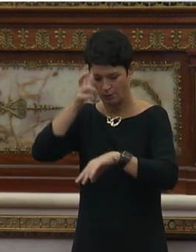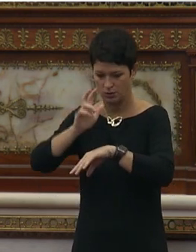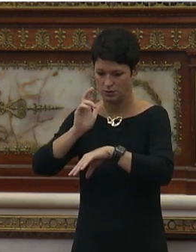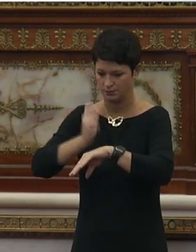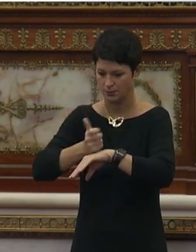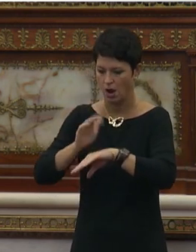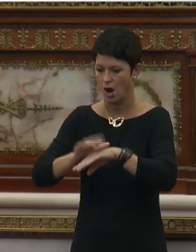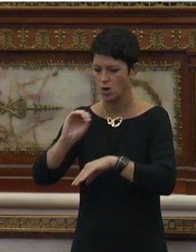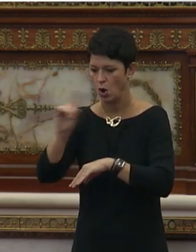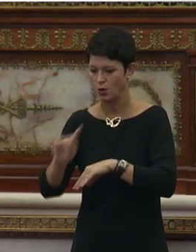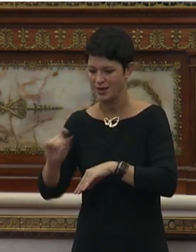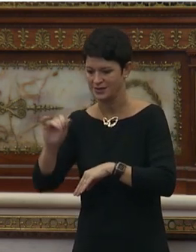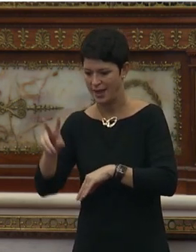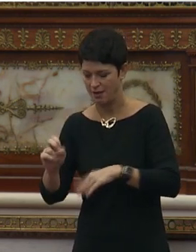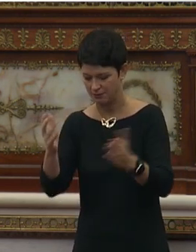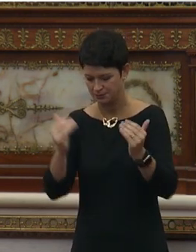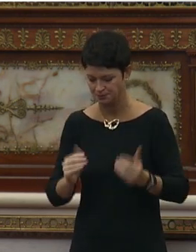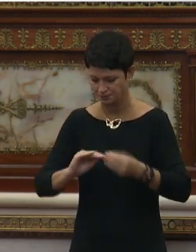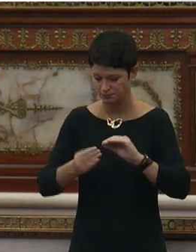Avenue. And bill number